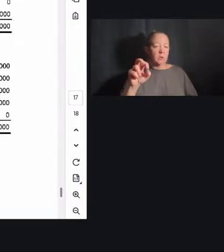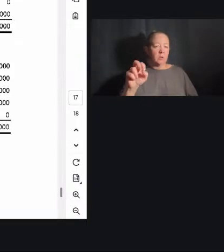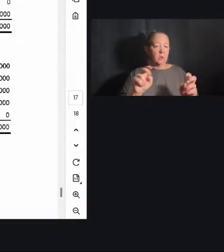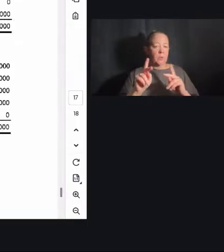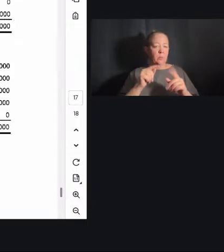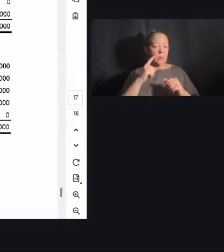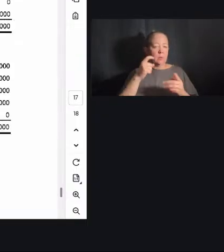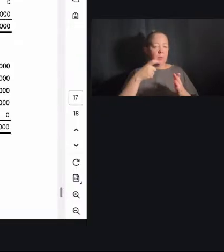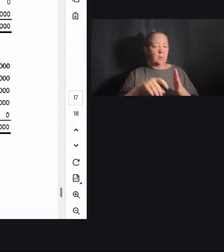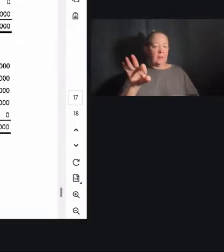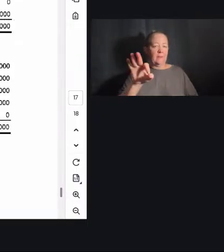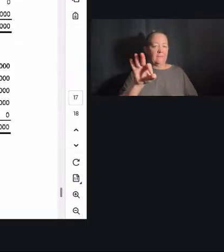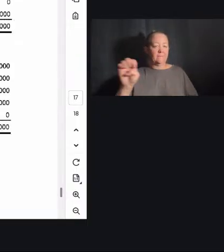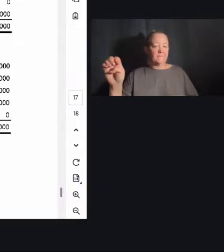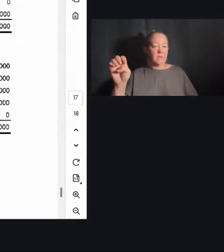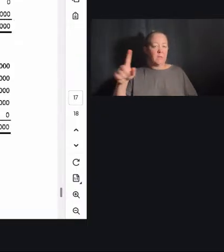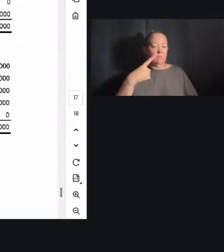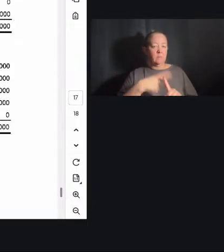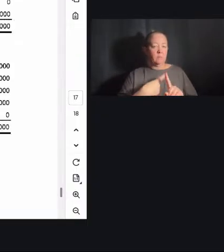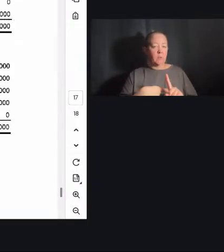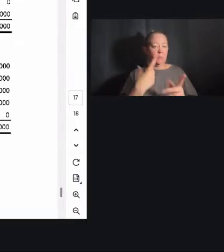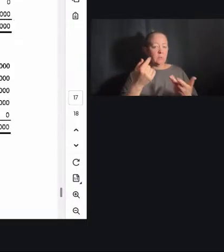a monthly fee. Thank you for your time.